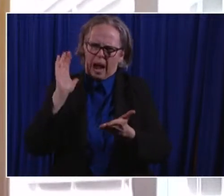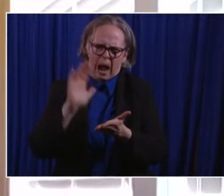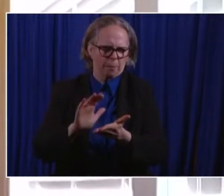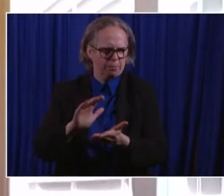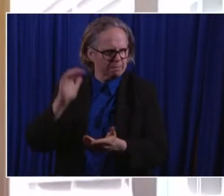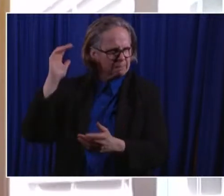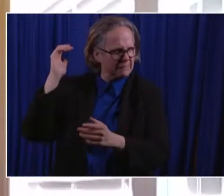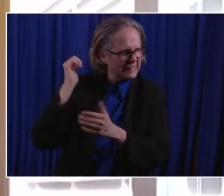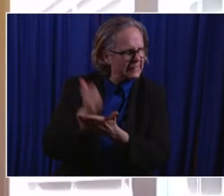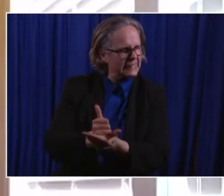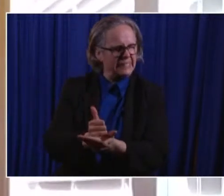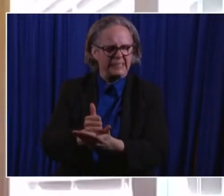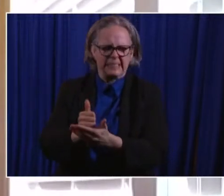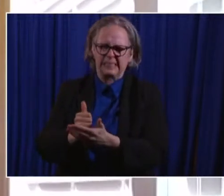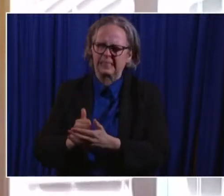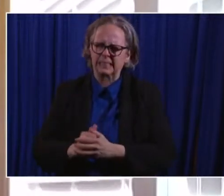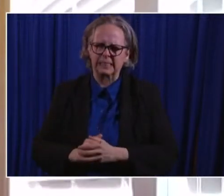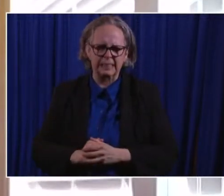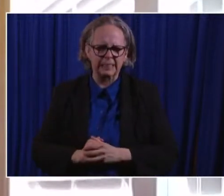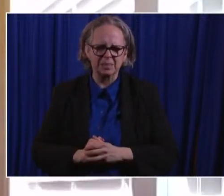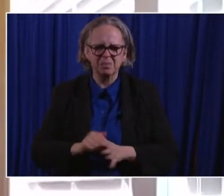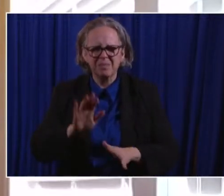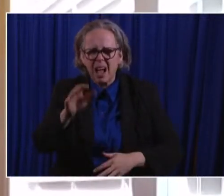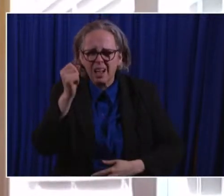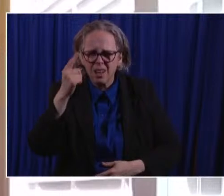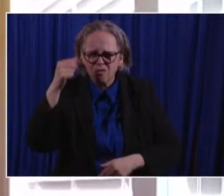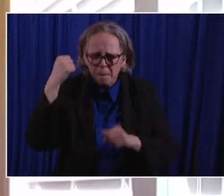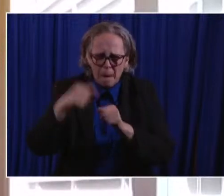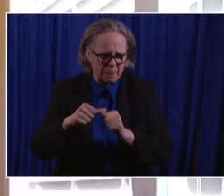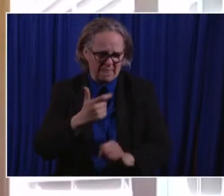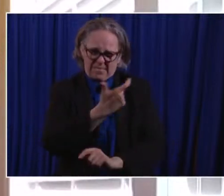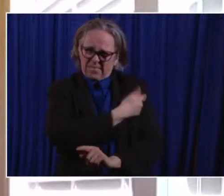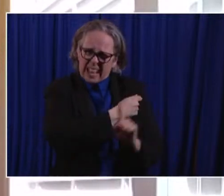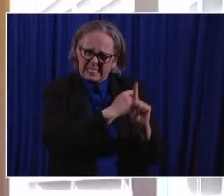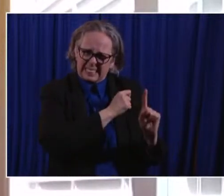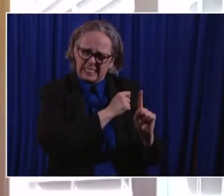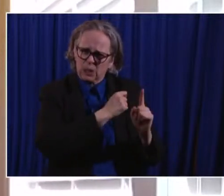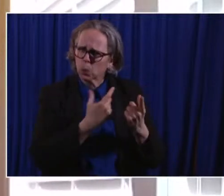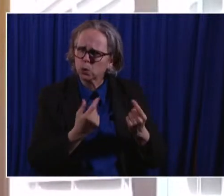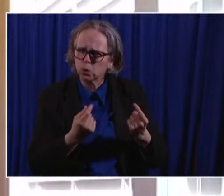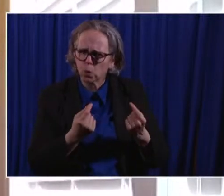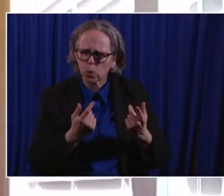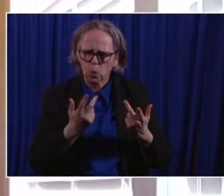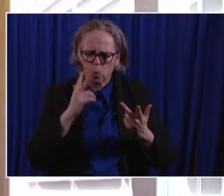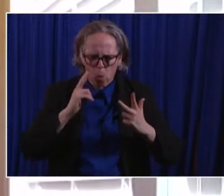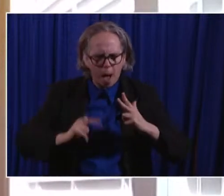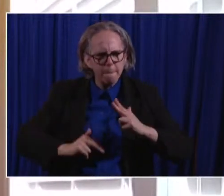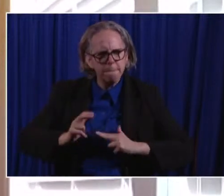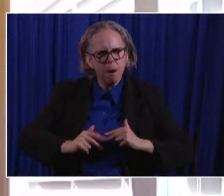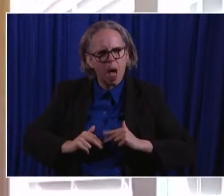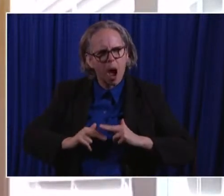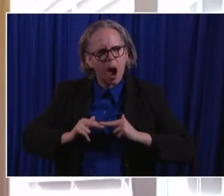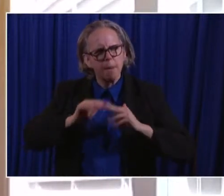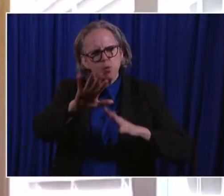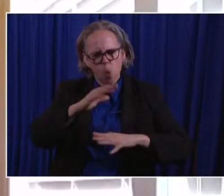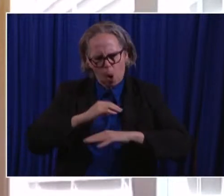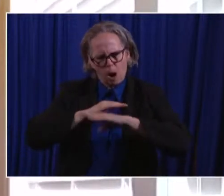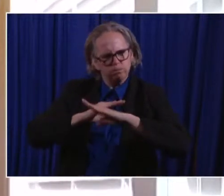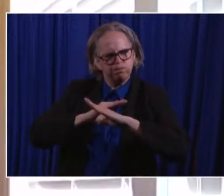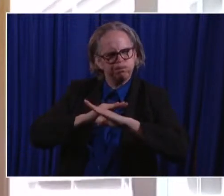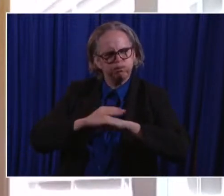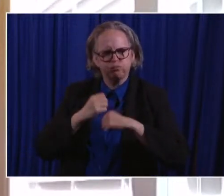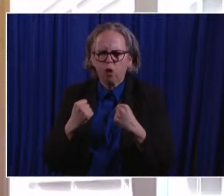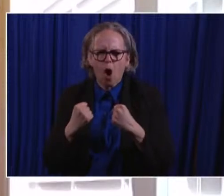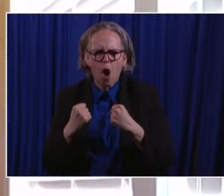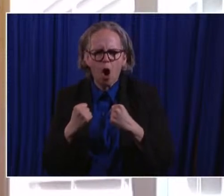because the vaccines protect us with immunity that we now know is strong and lasts. In